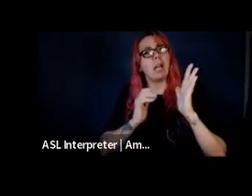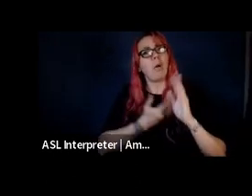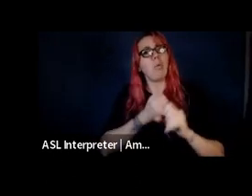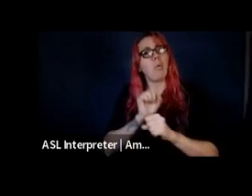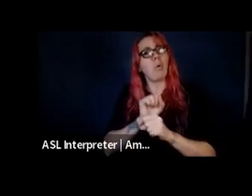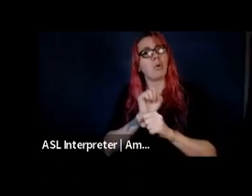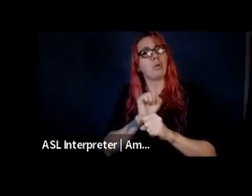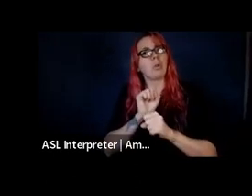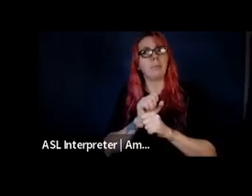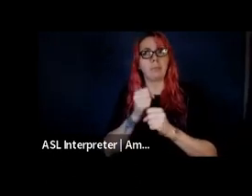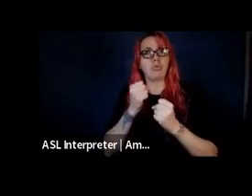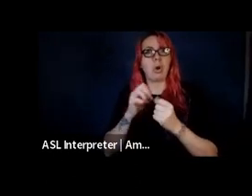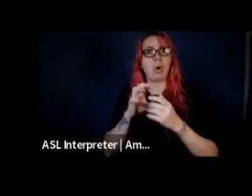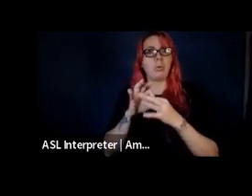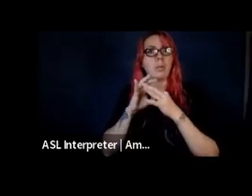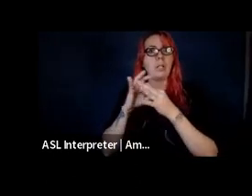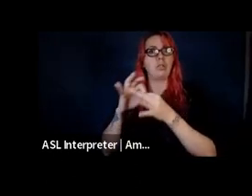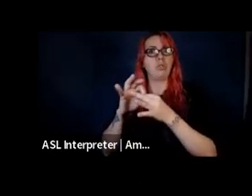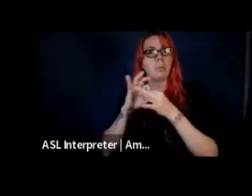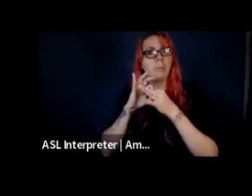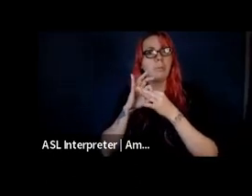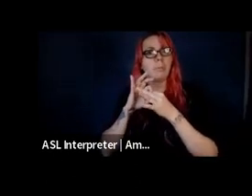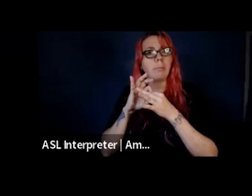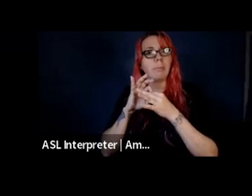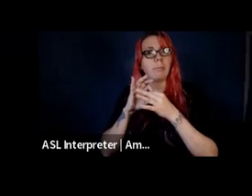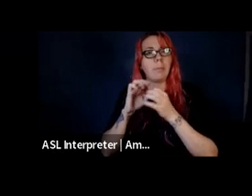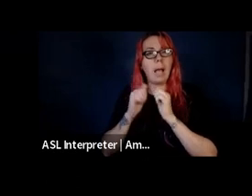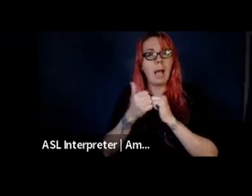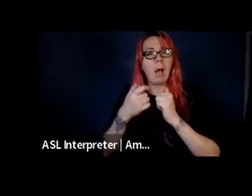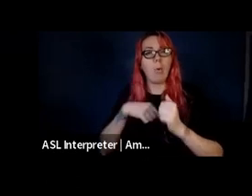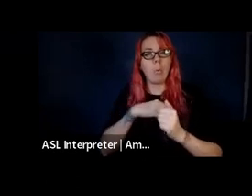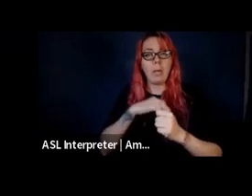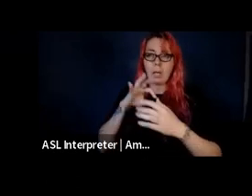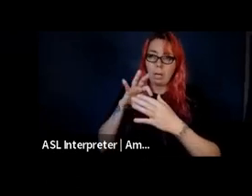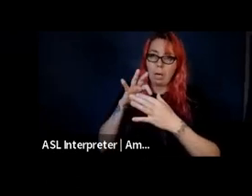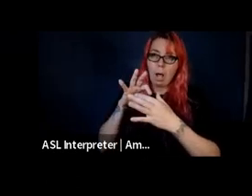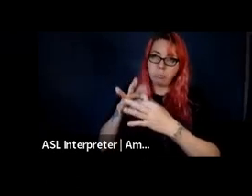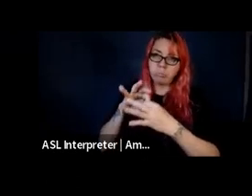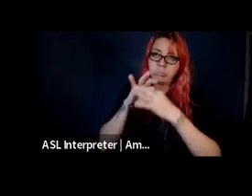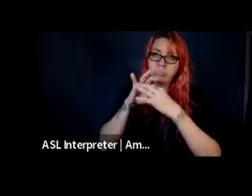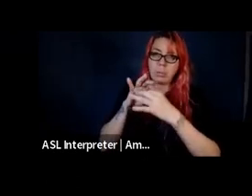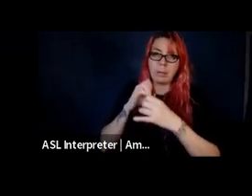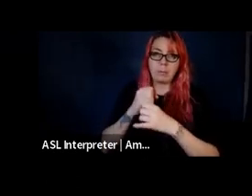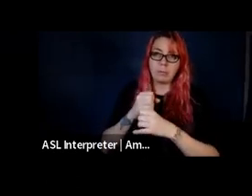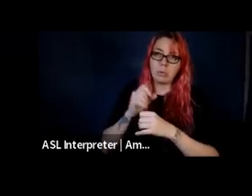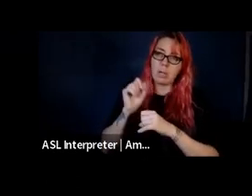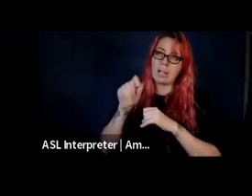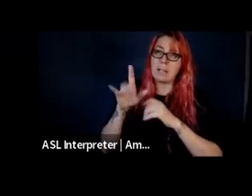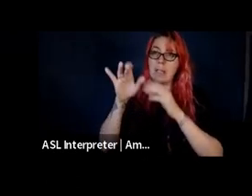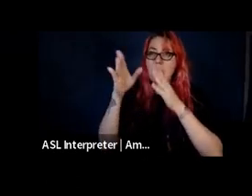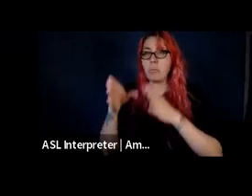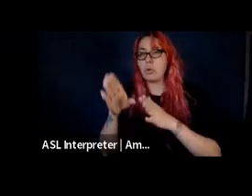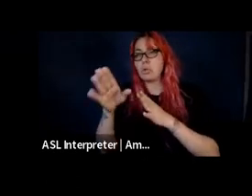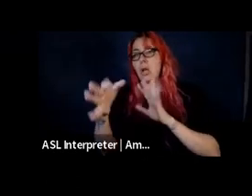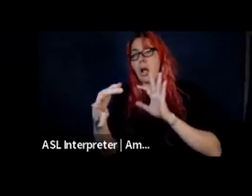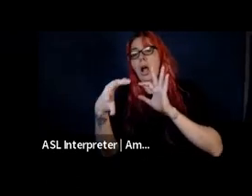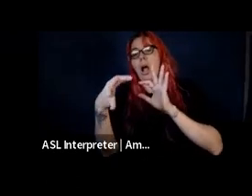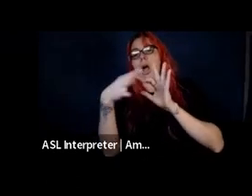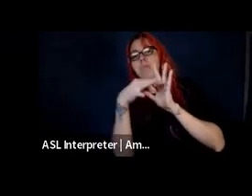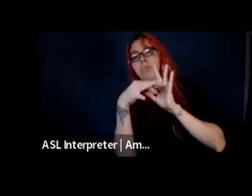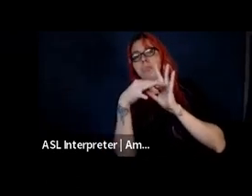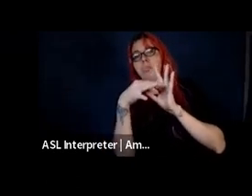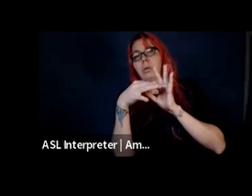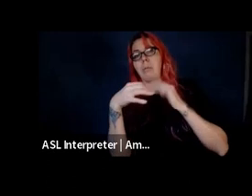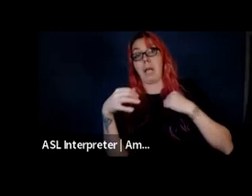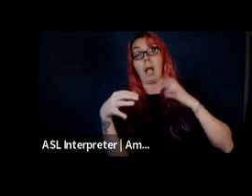for what is the experience for somebody else and how we engage with each other. And I noticed also that, Joseph, that's a great example